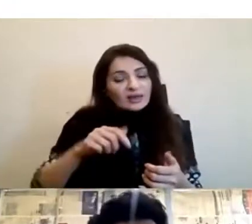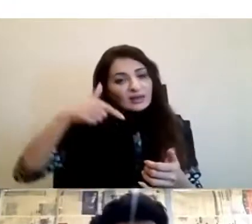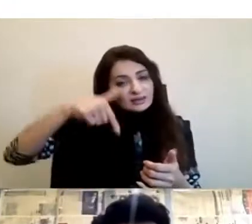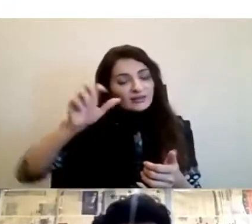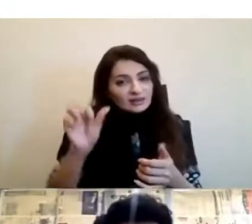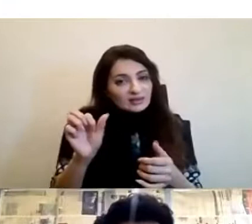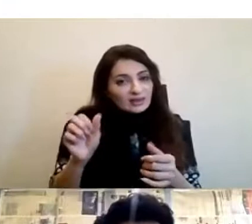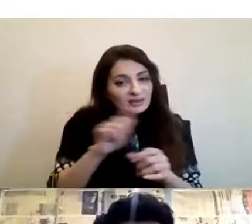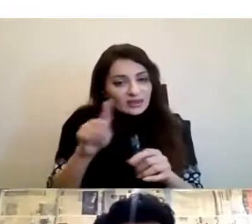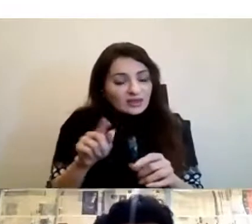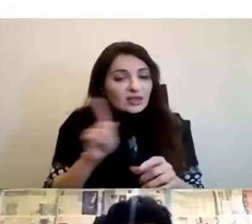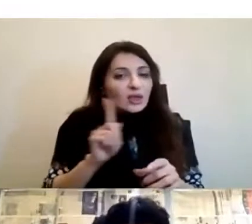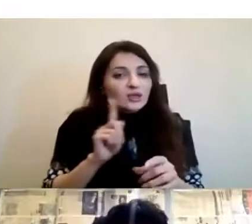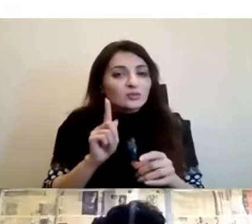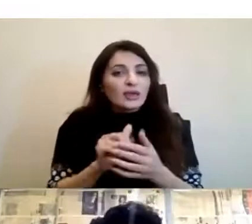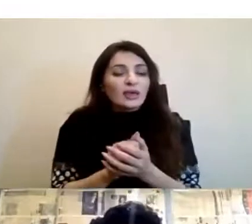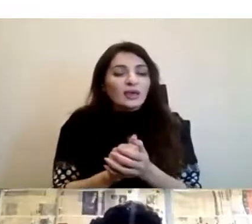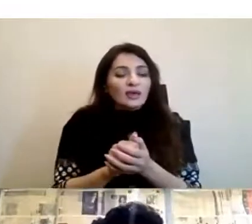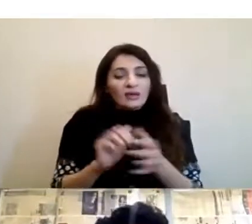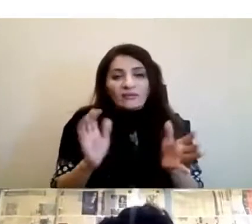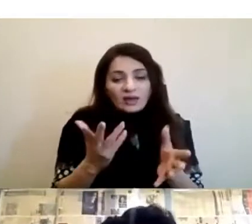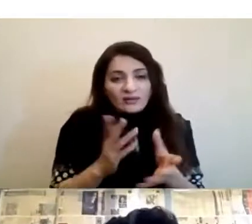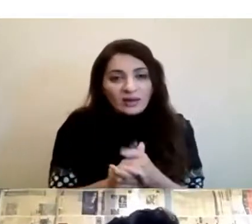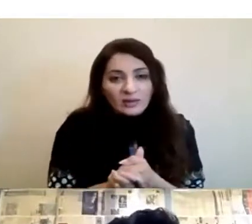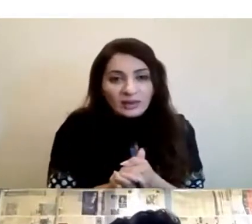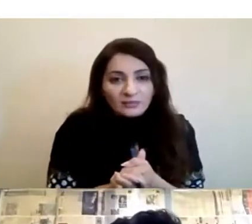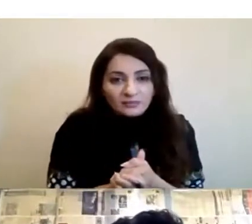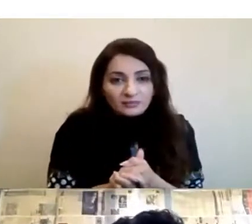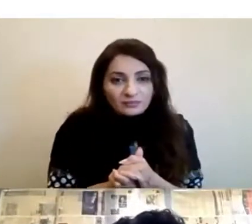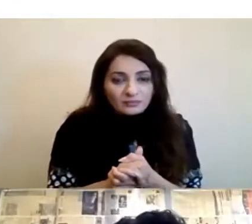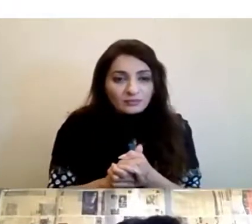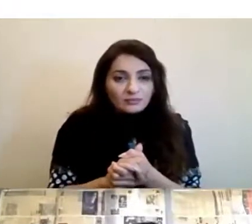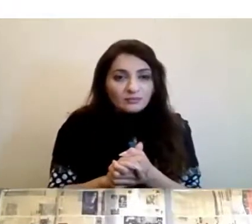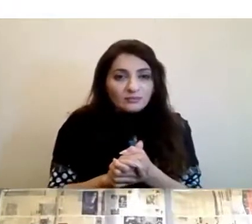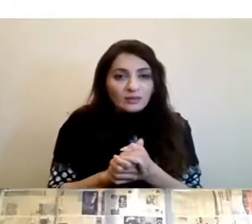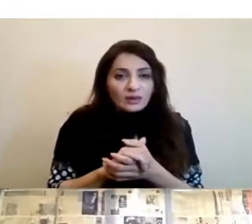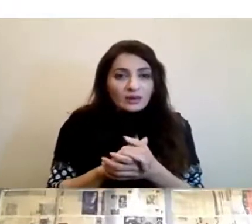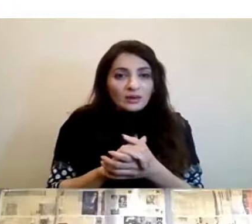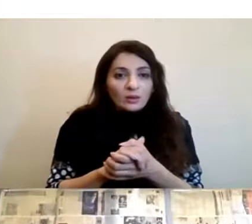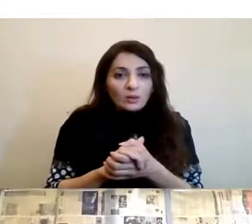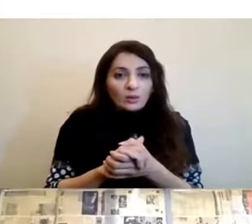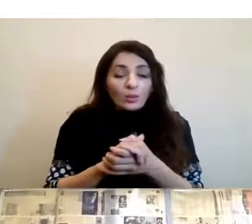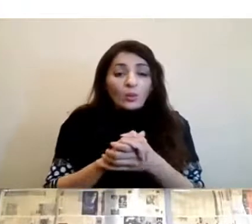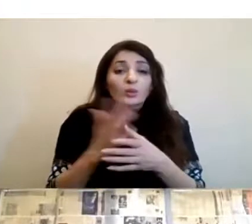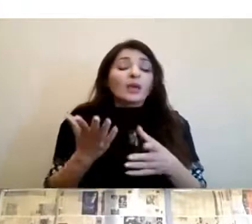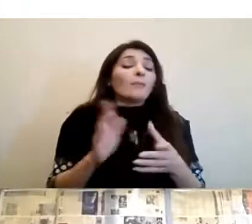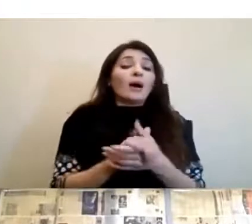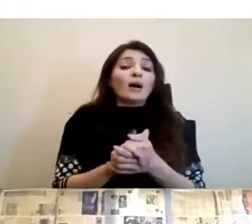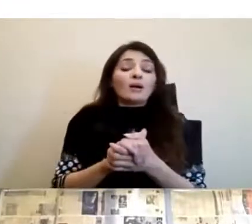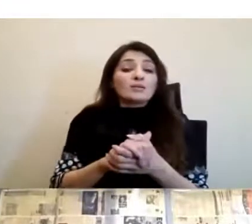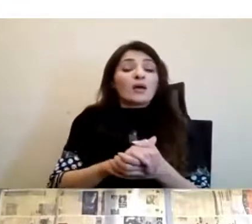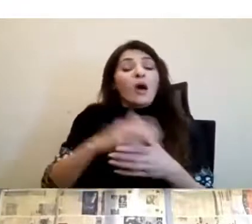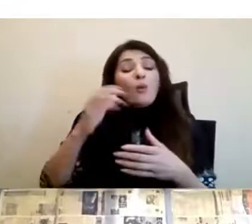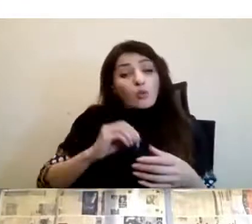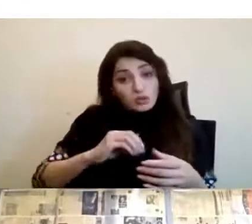of 25 and 55 years old or over. People have really high levels of basic and feature phones. So